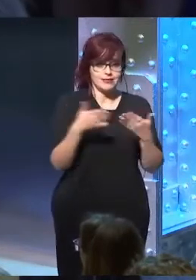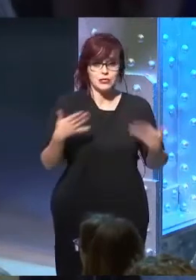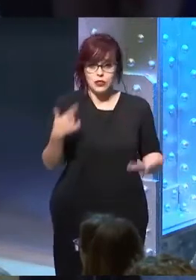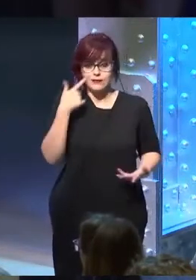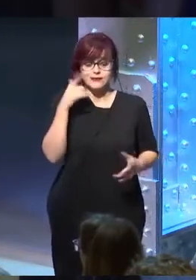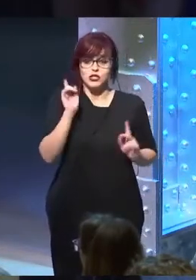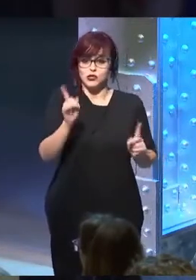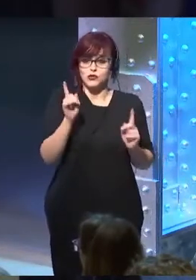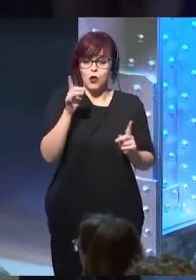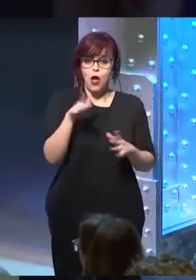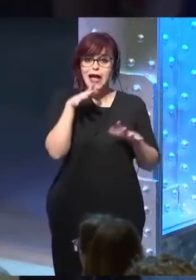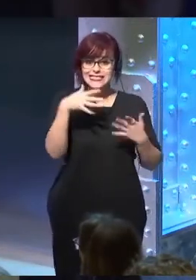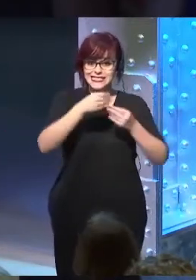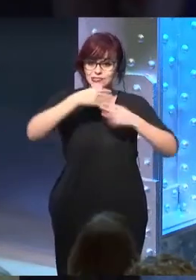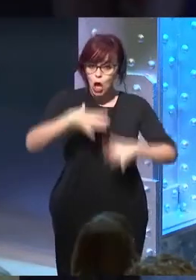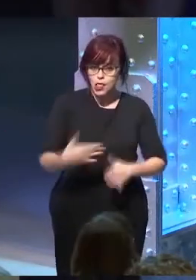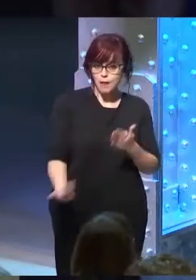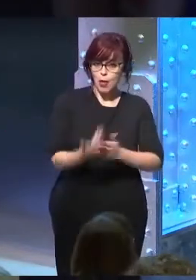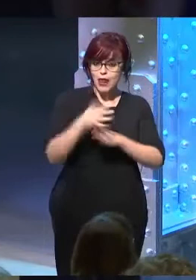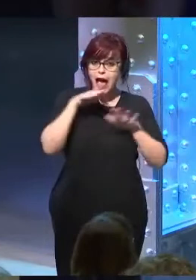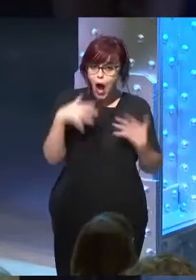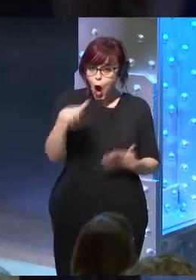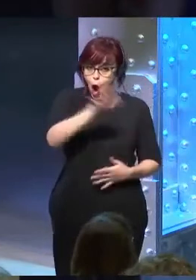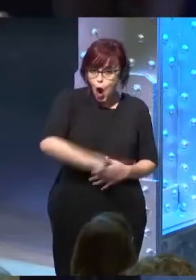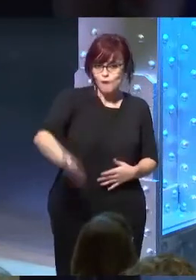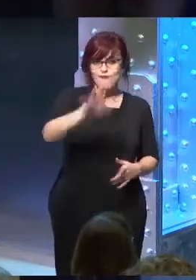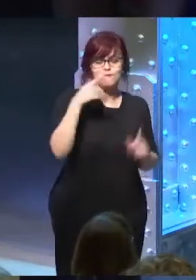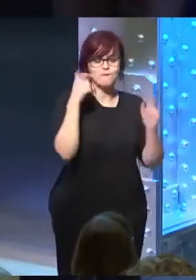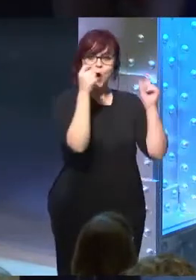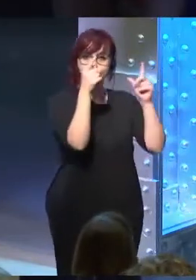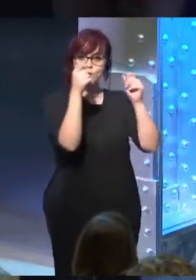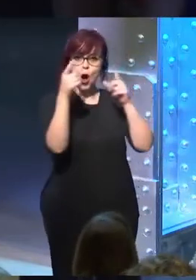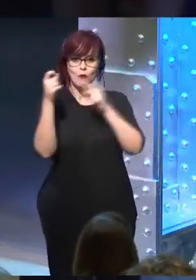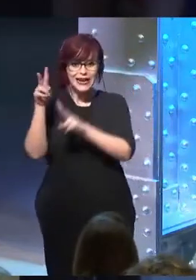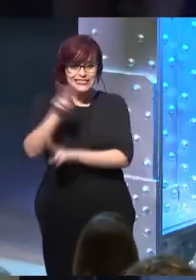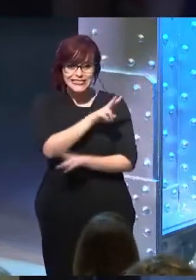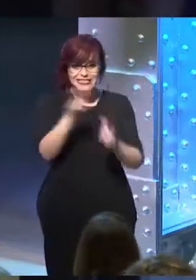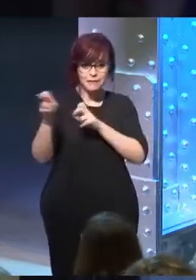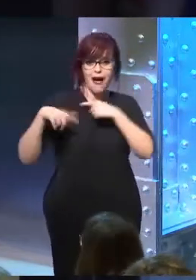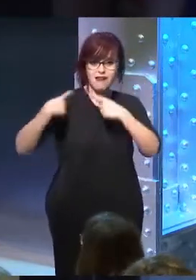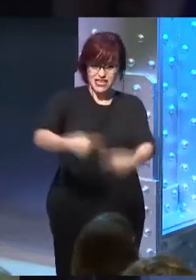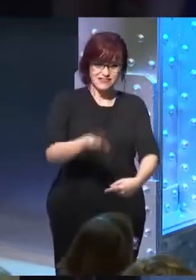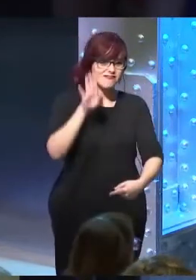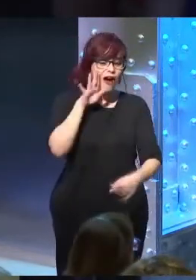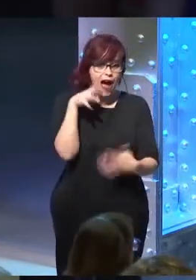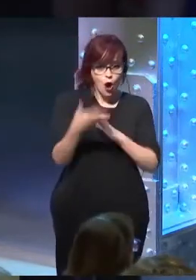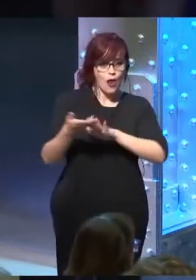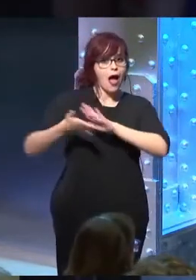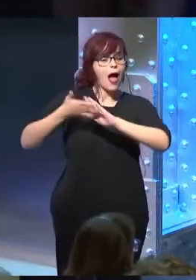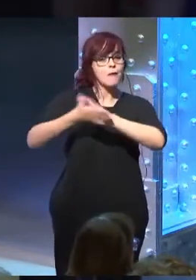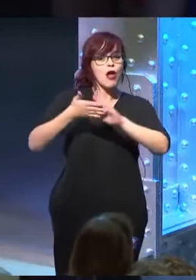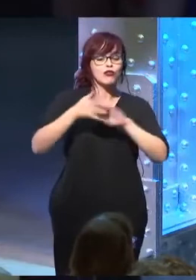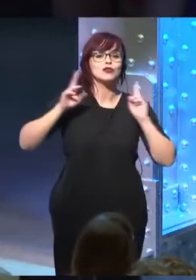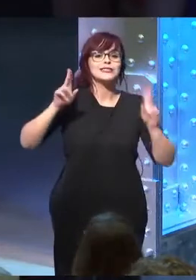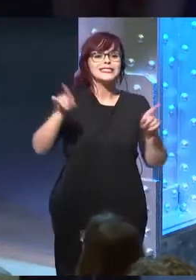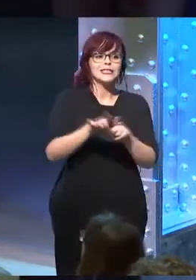history to see that many of those classical themes that I've just gone through emerge time and time